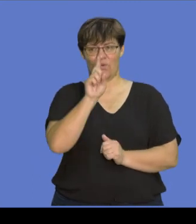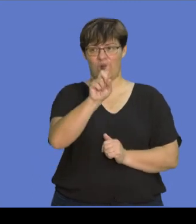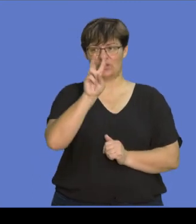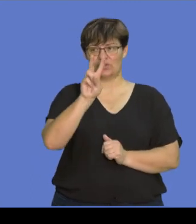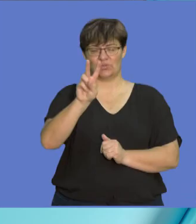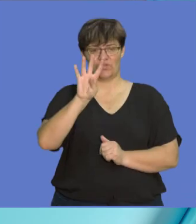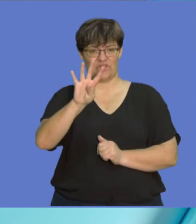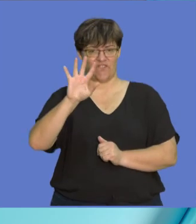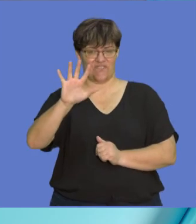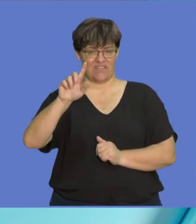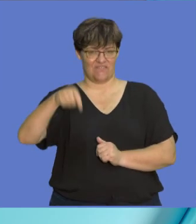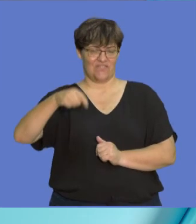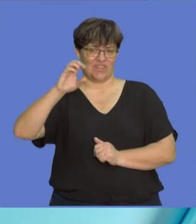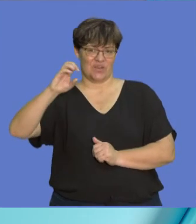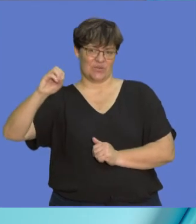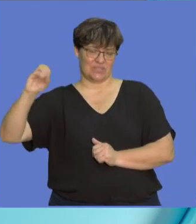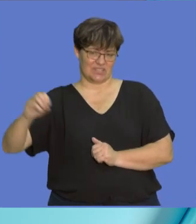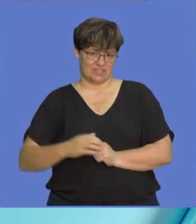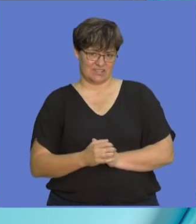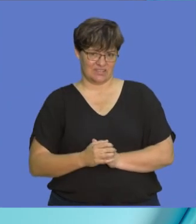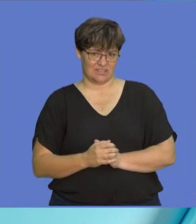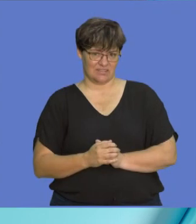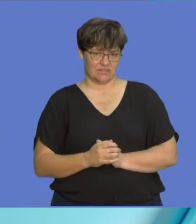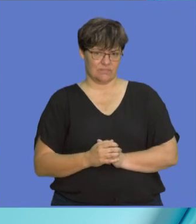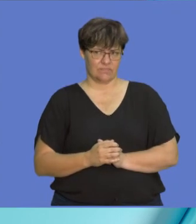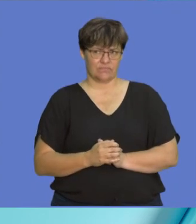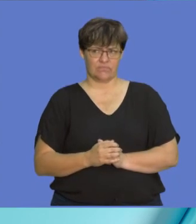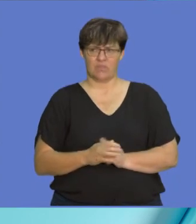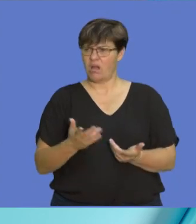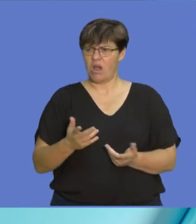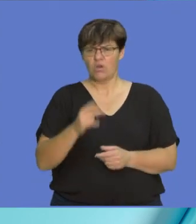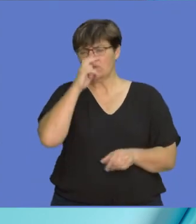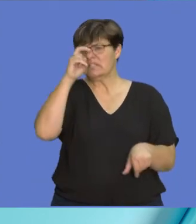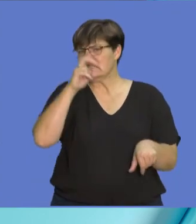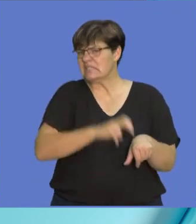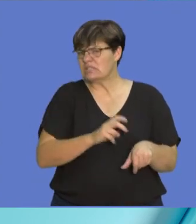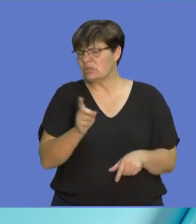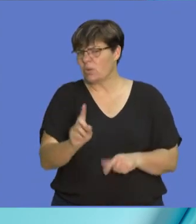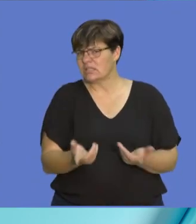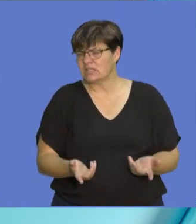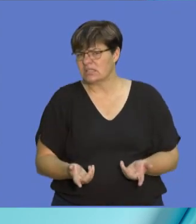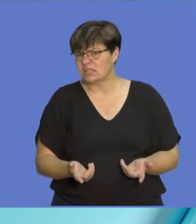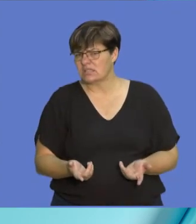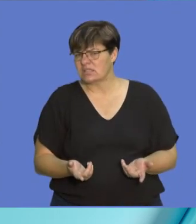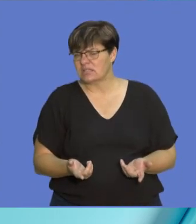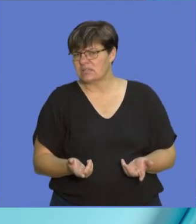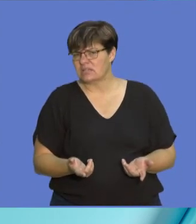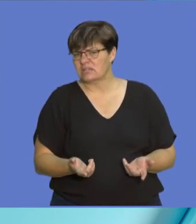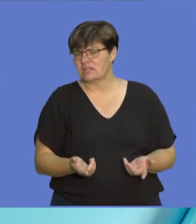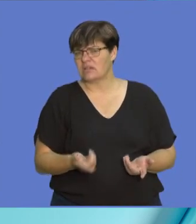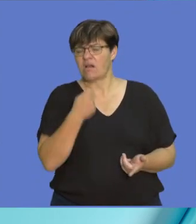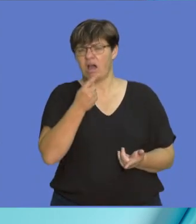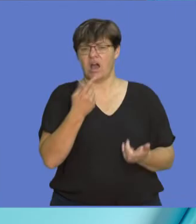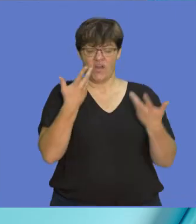So in other words, what is critical? What is it that you need to know when you're dealing with your finished